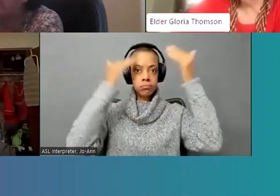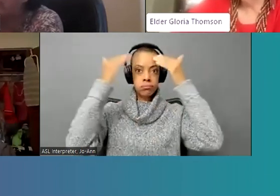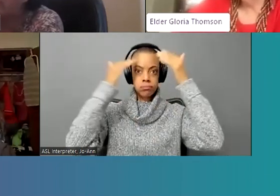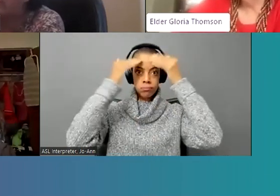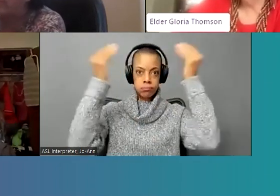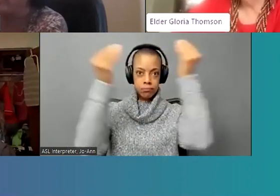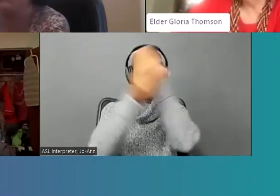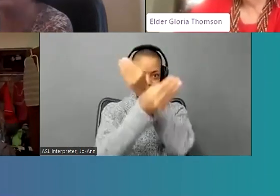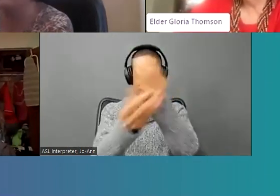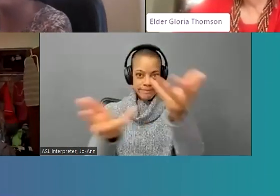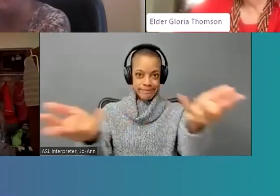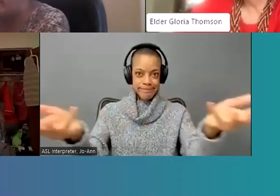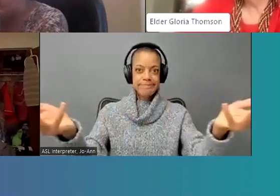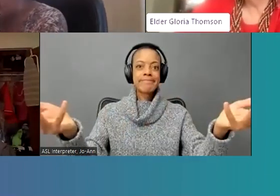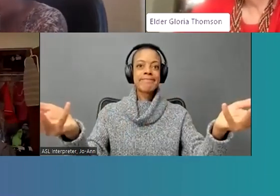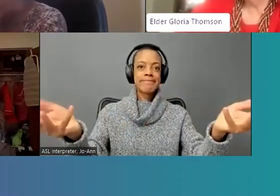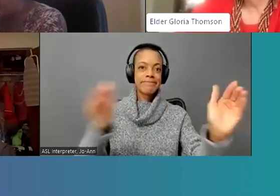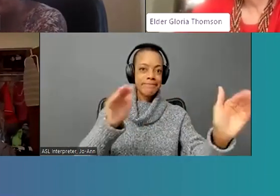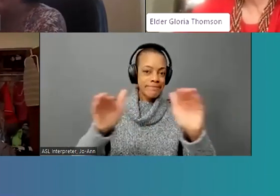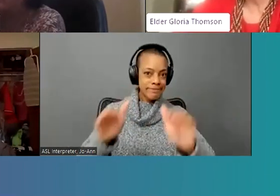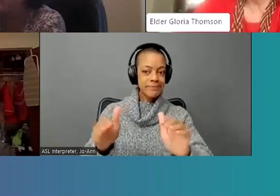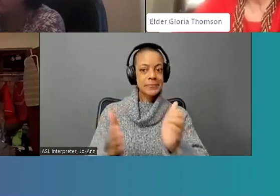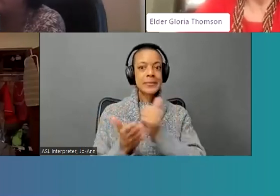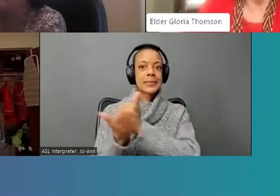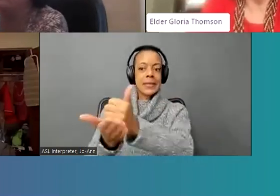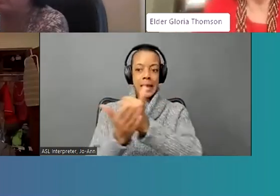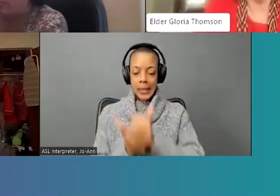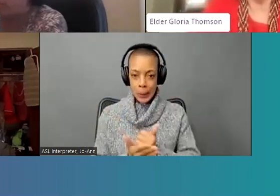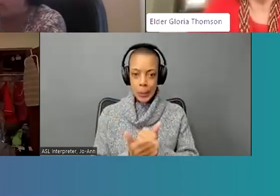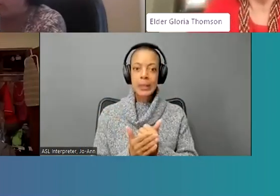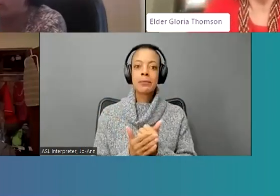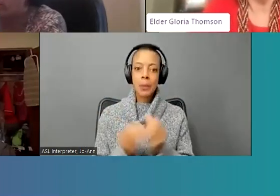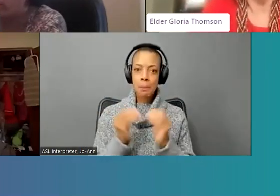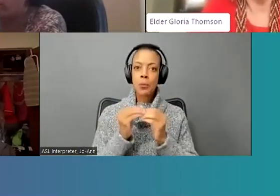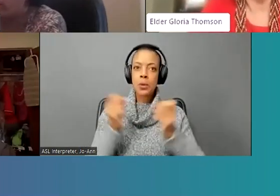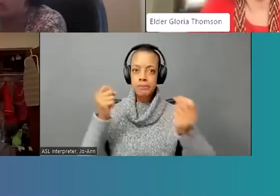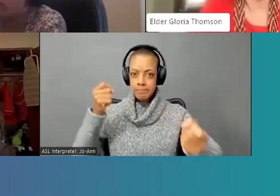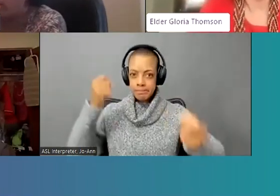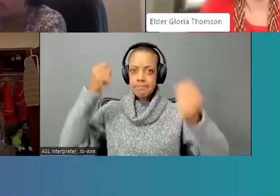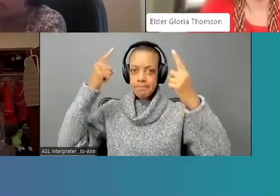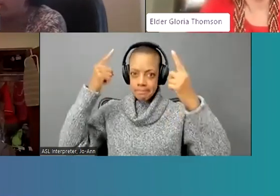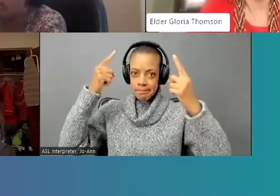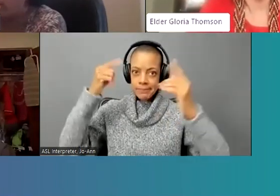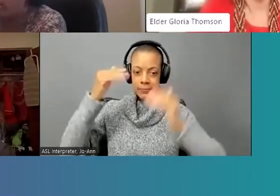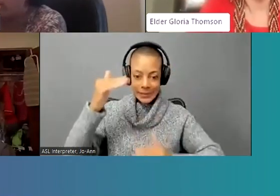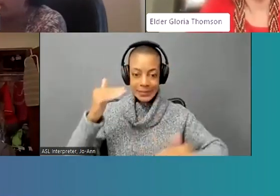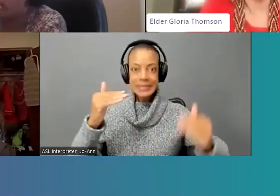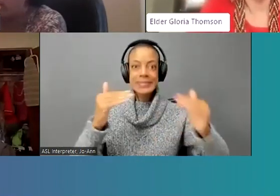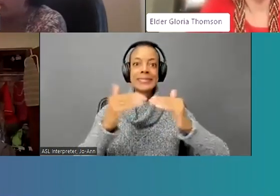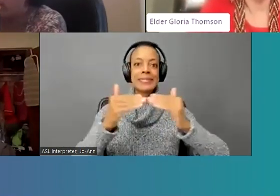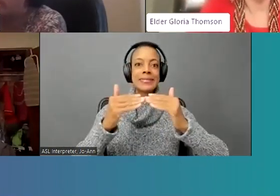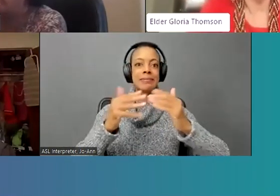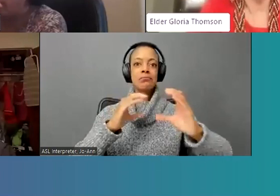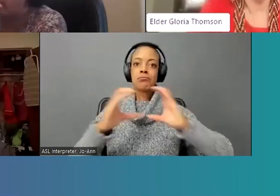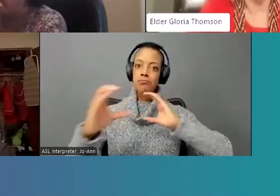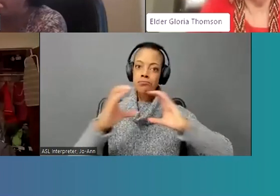order for us to come to an understanding, or that place of on the Gahoot dance, where we have that conversation